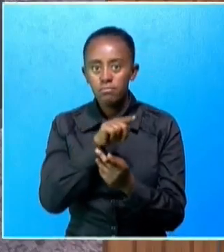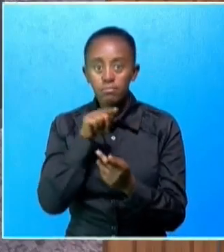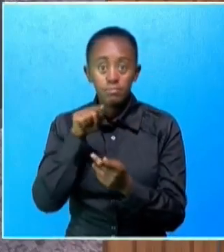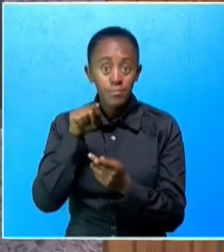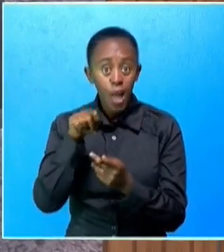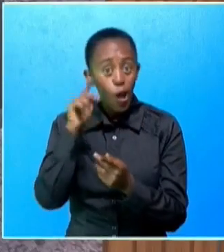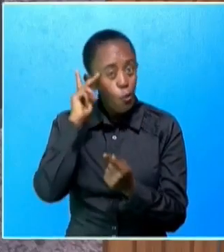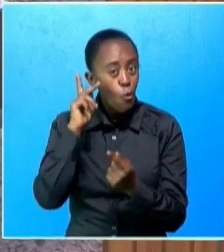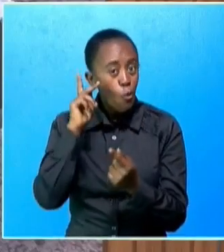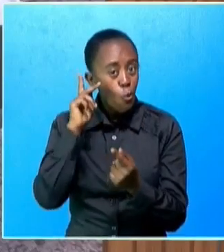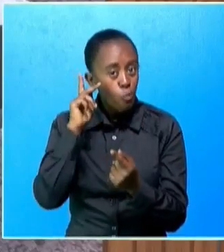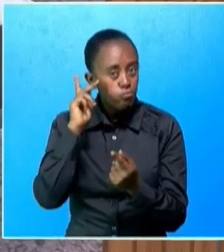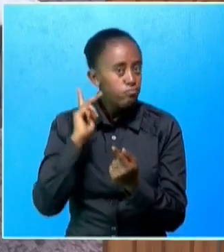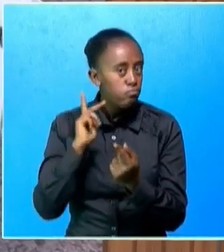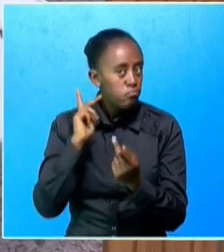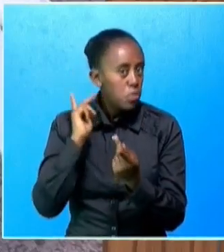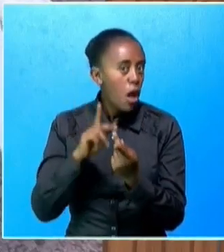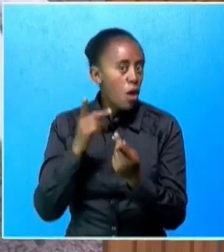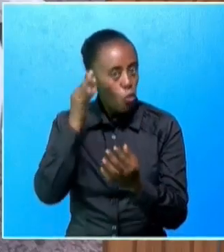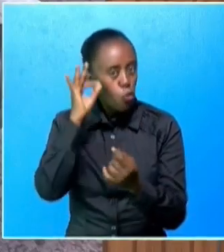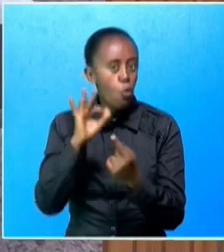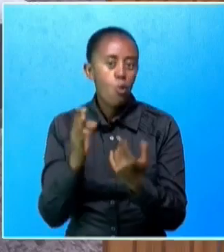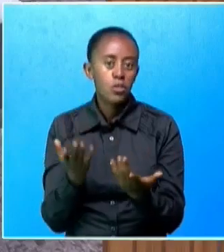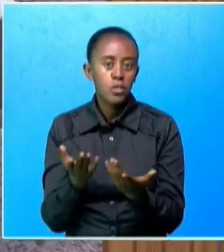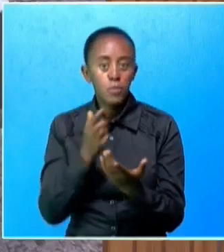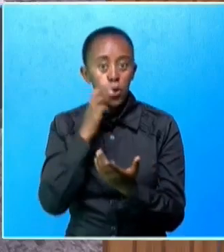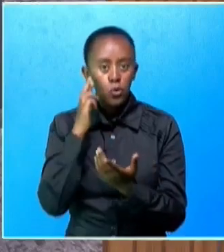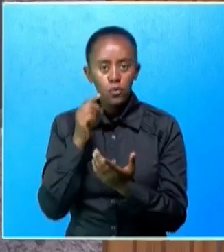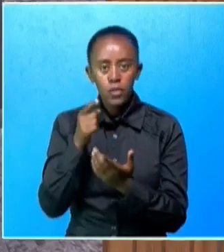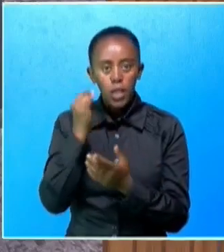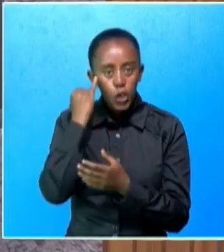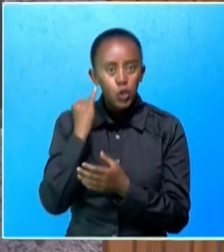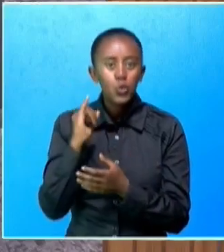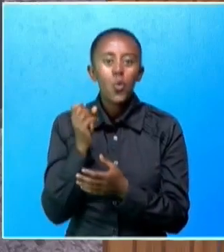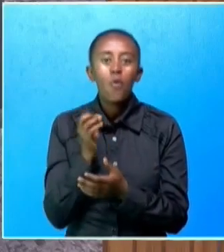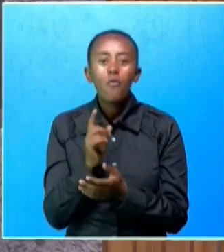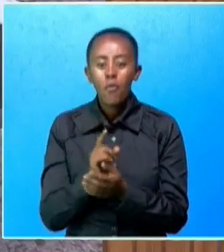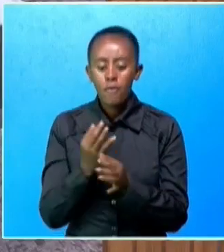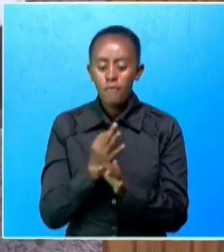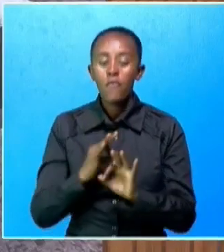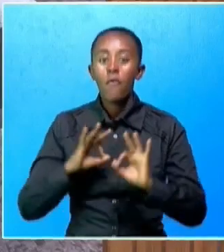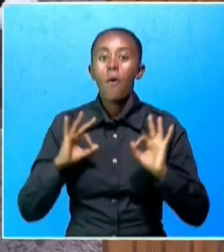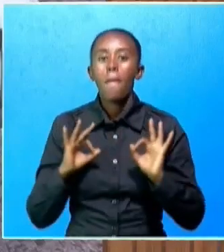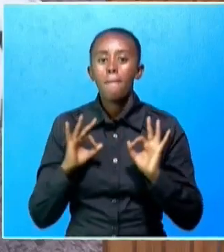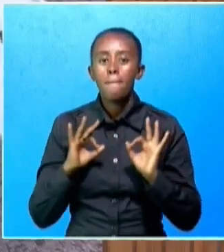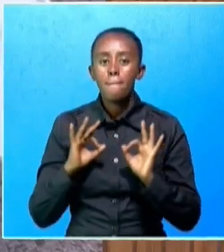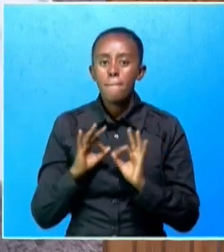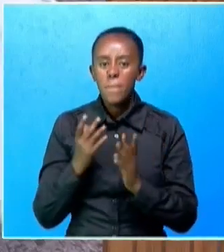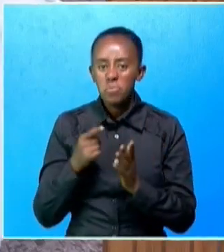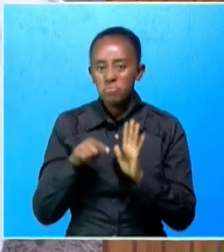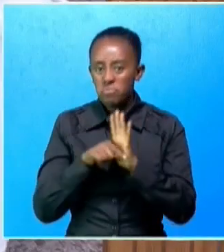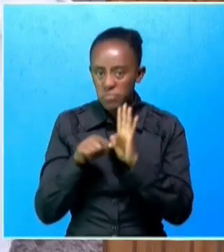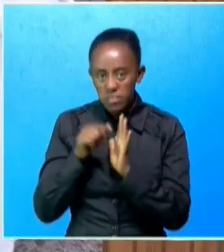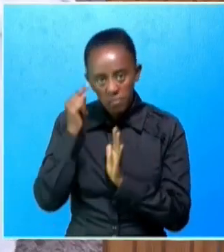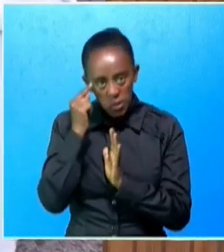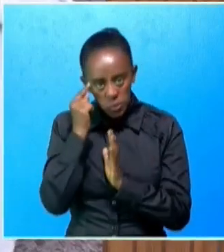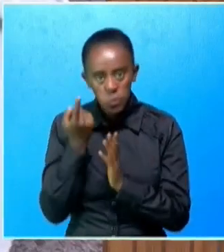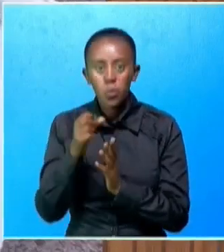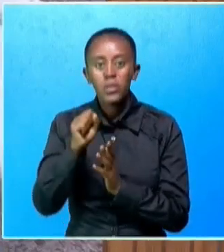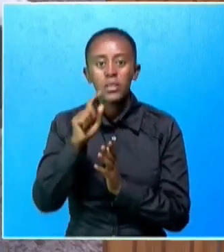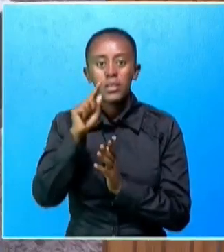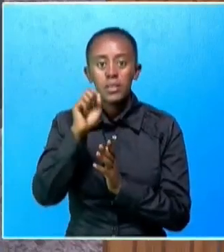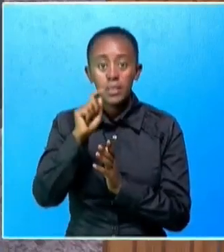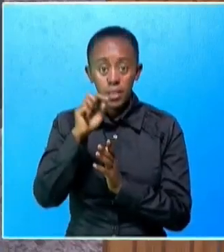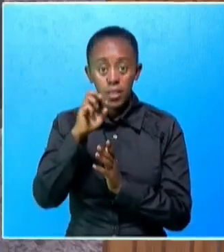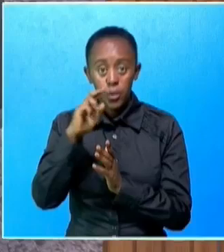That's why, because of what? There is the issue of being free from the stereotype. Yeah, the